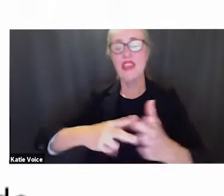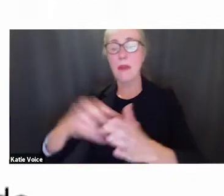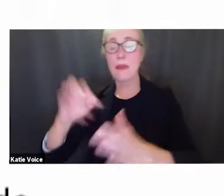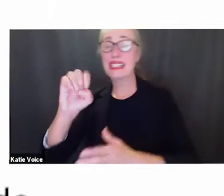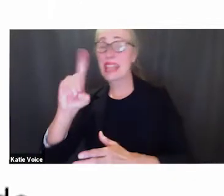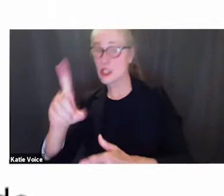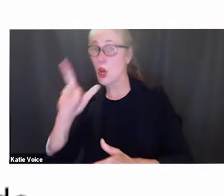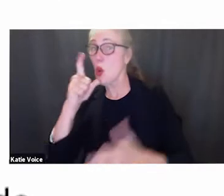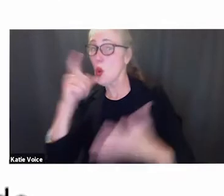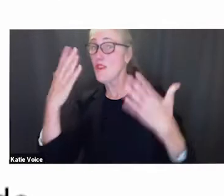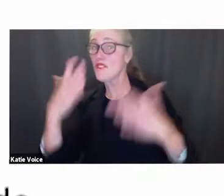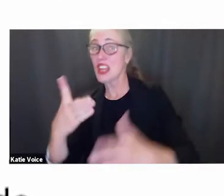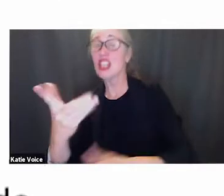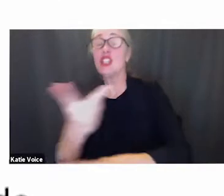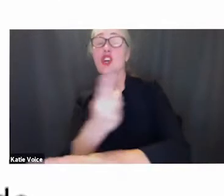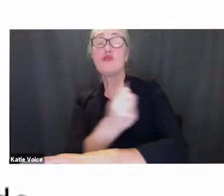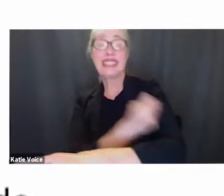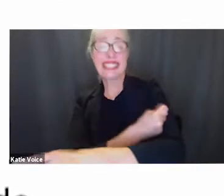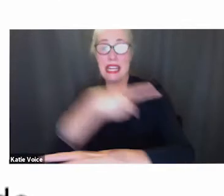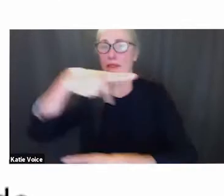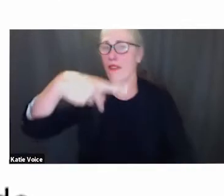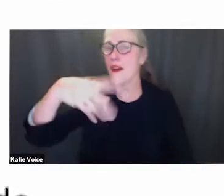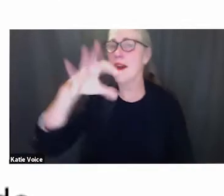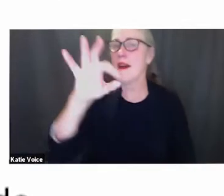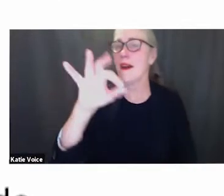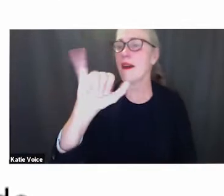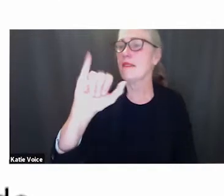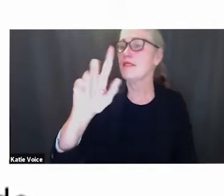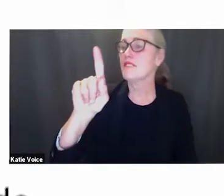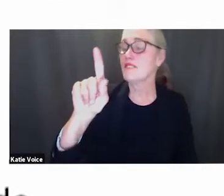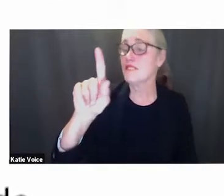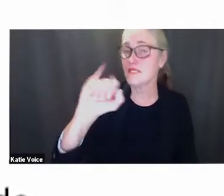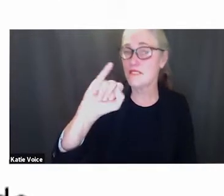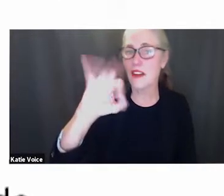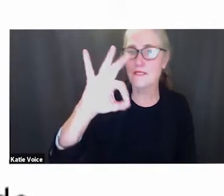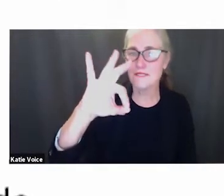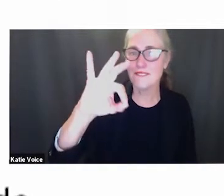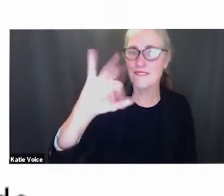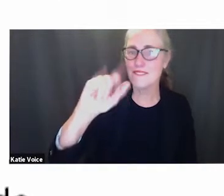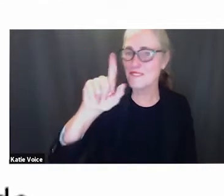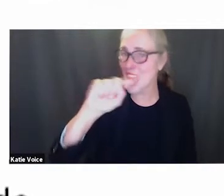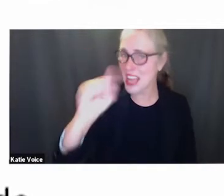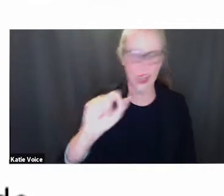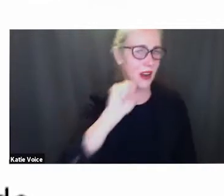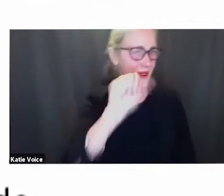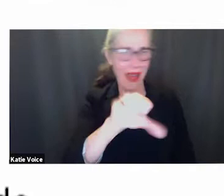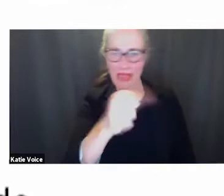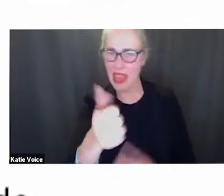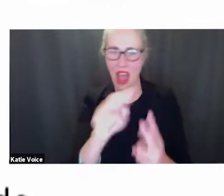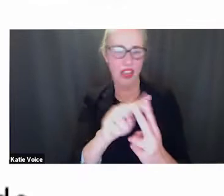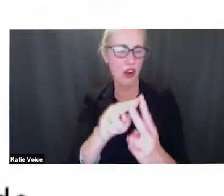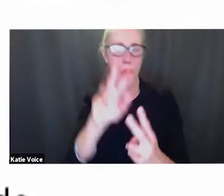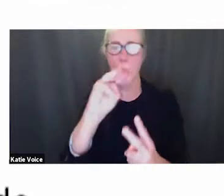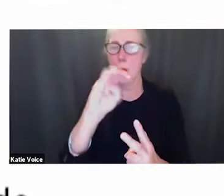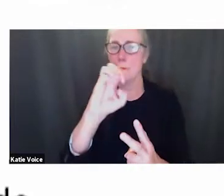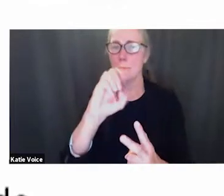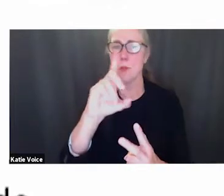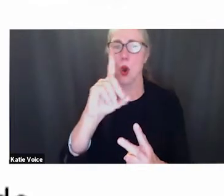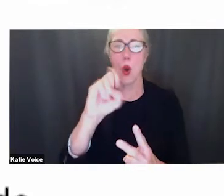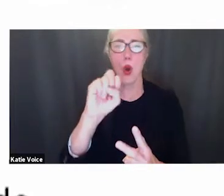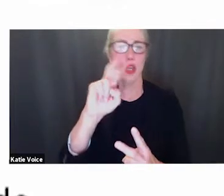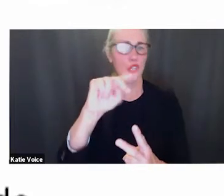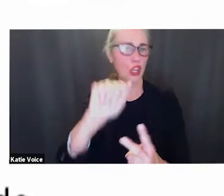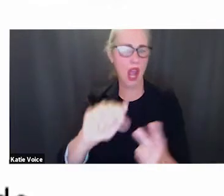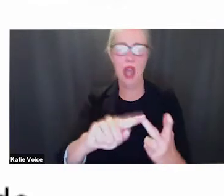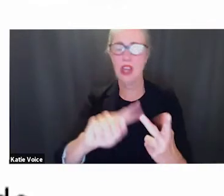had received the Pfizer vaccine could be eligible for this booster. Those who received Moderna or Johnson &